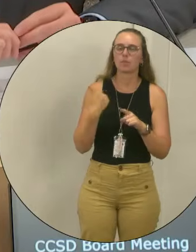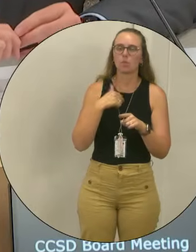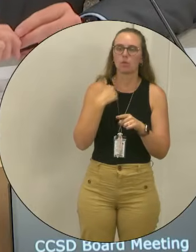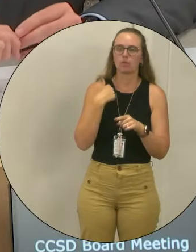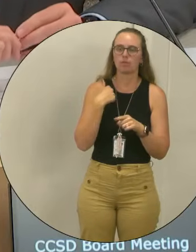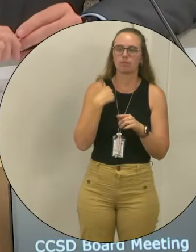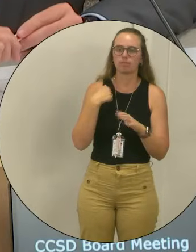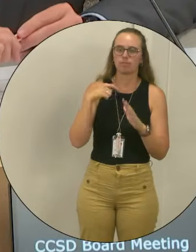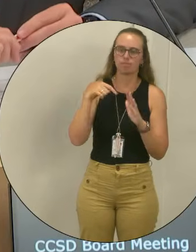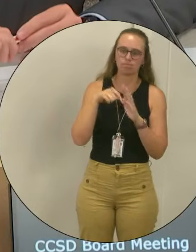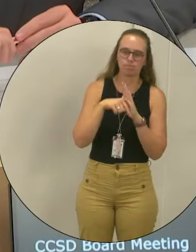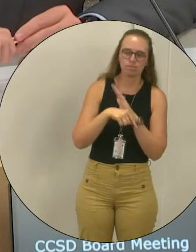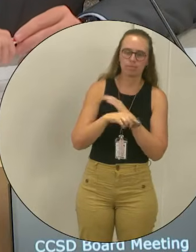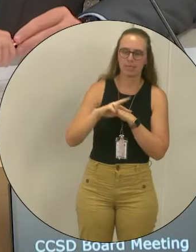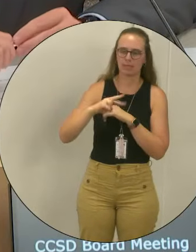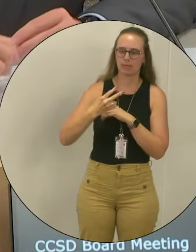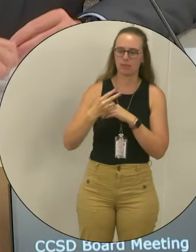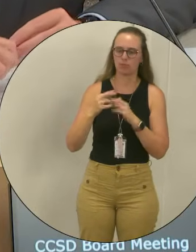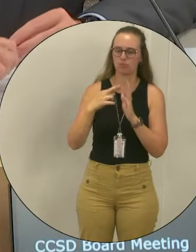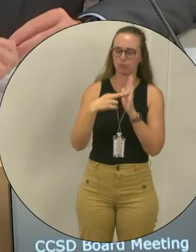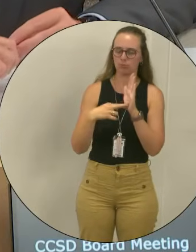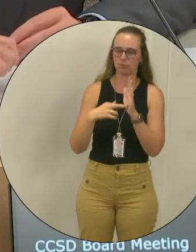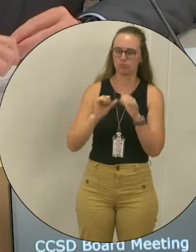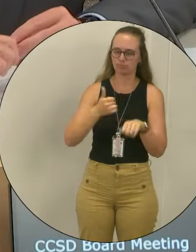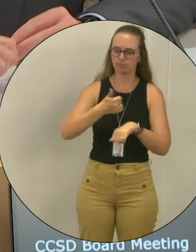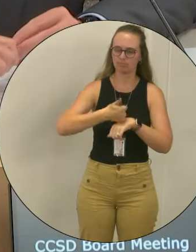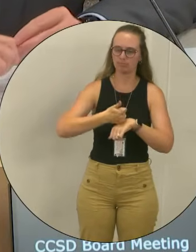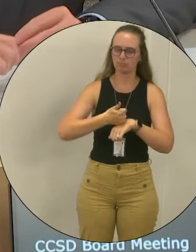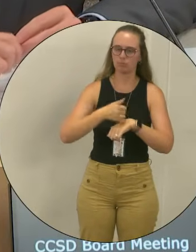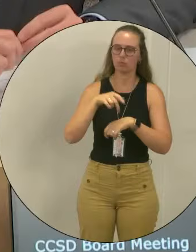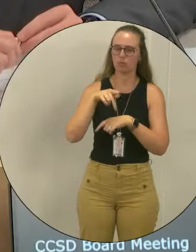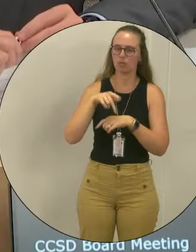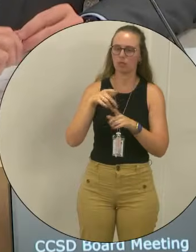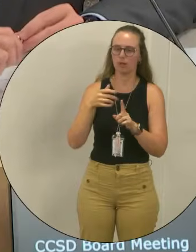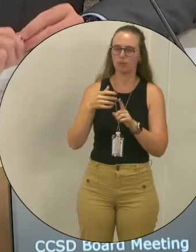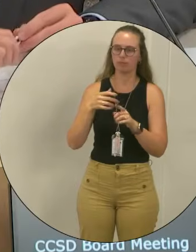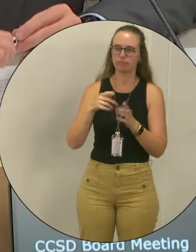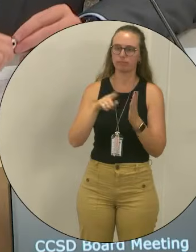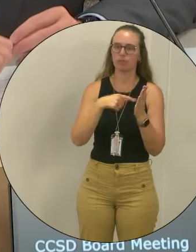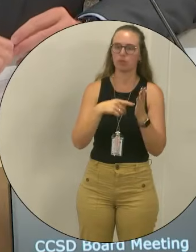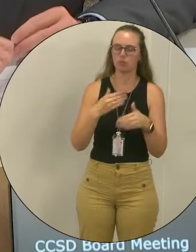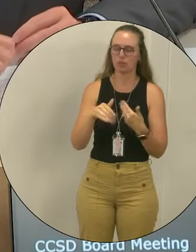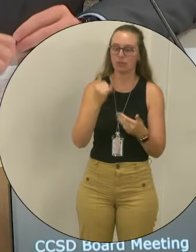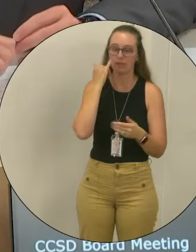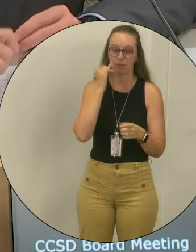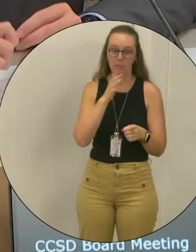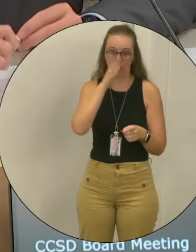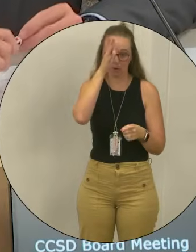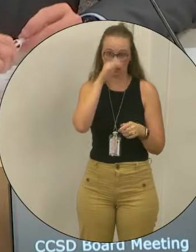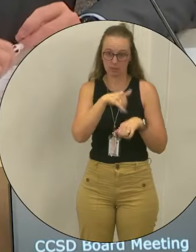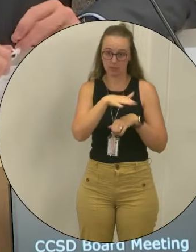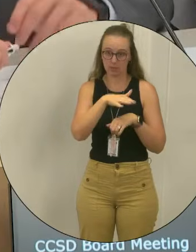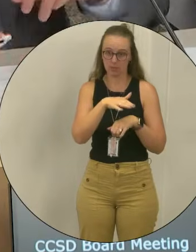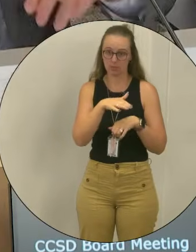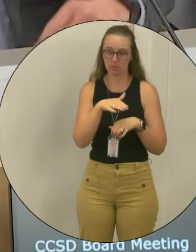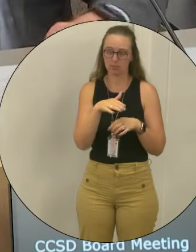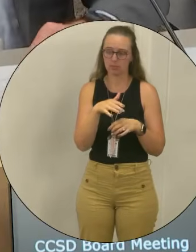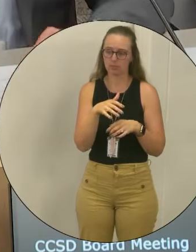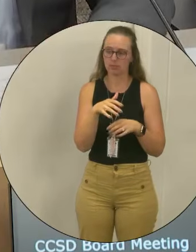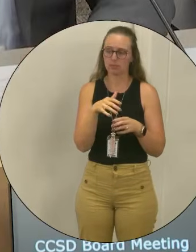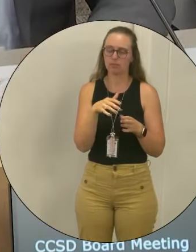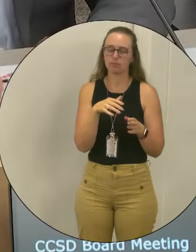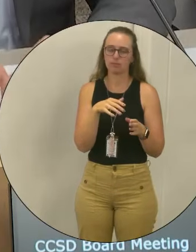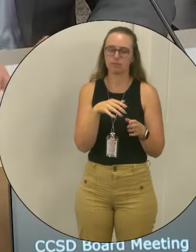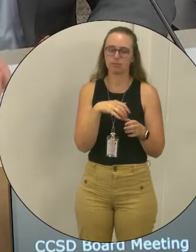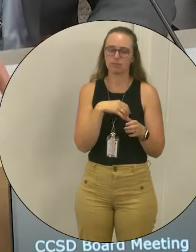in secondary protocols and appeals process. So if a parent submits a bullying or a